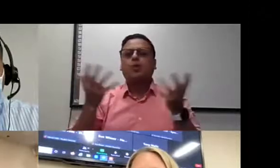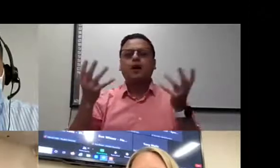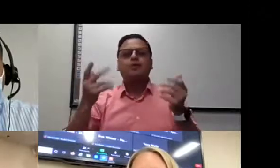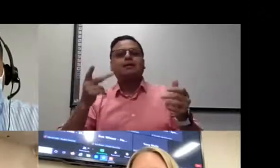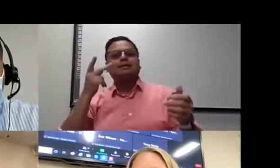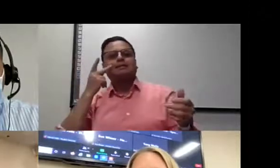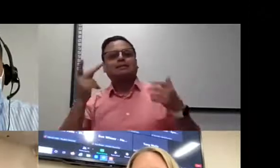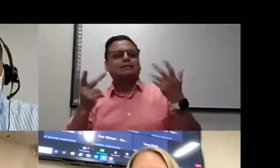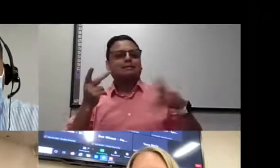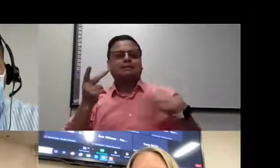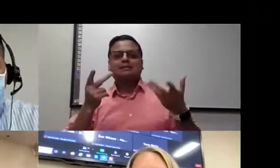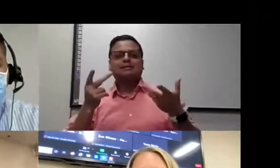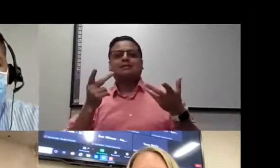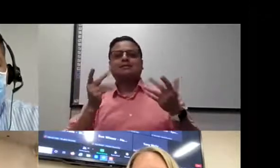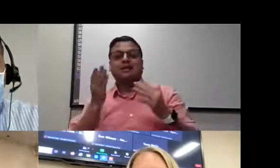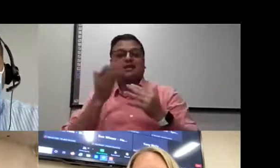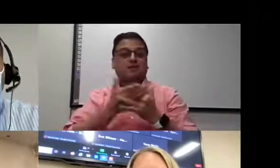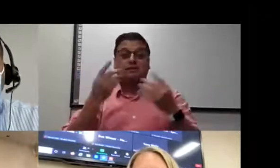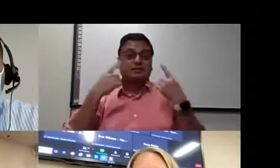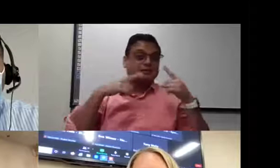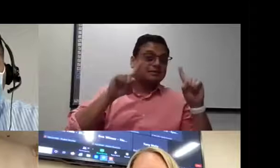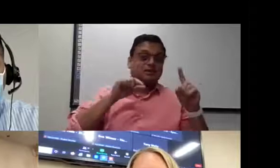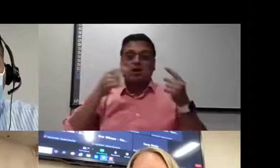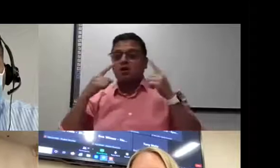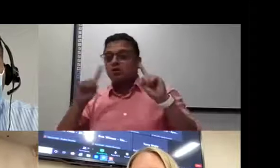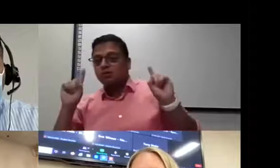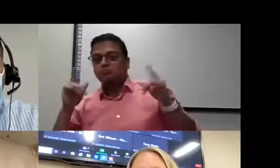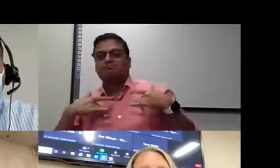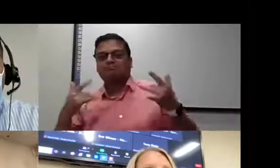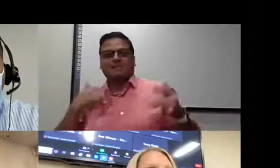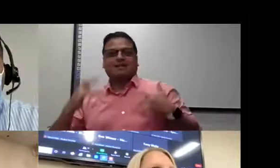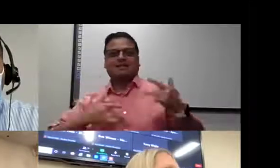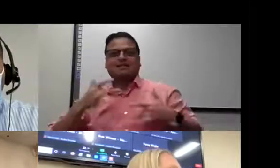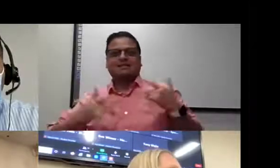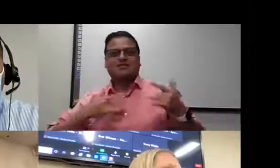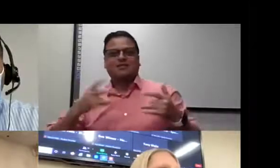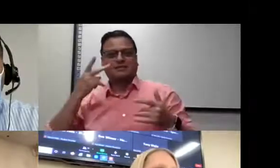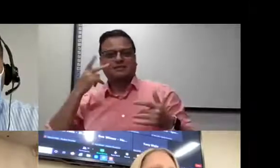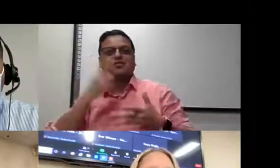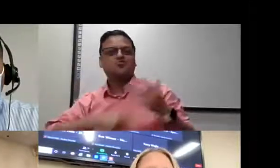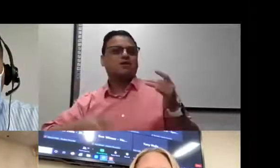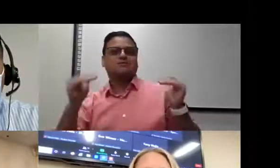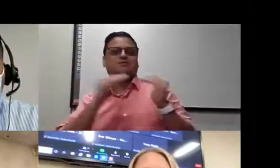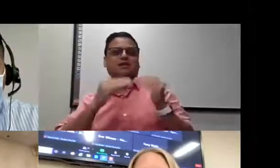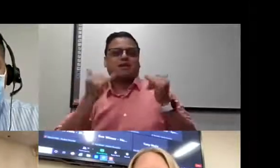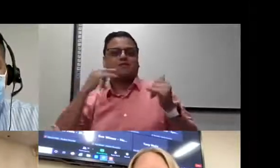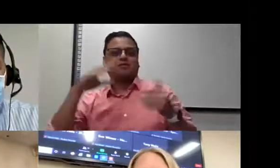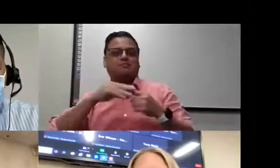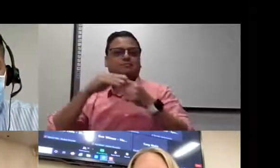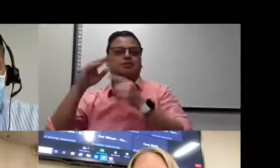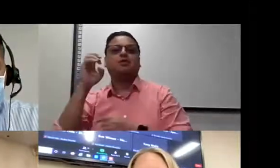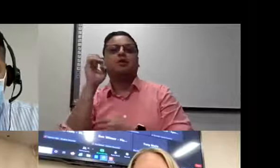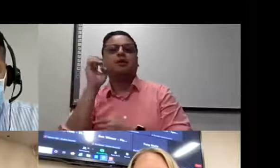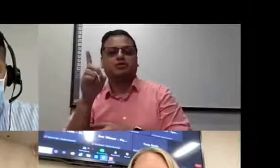see how our interventions are actually working. I'm excited to be able to see what our present levels are for our special education